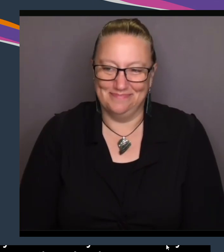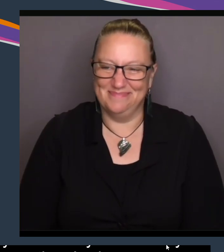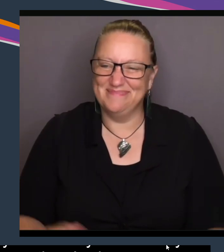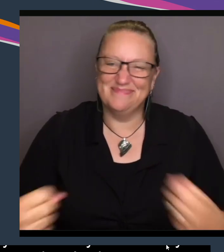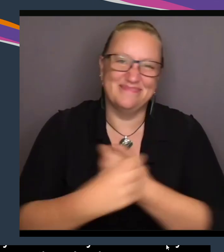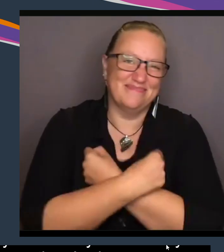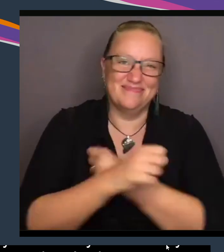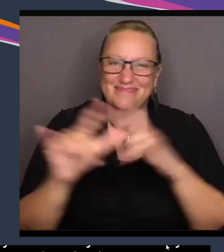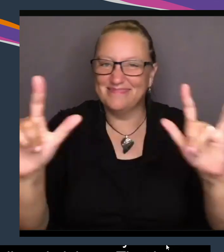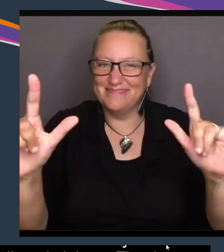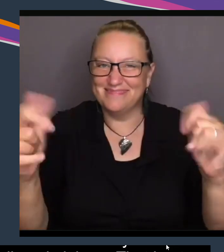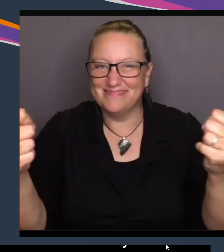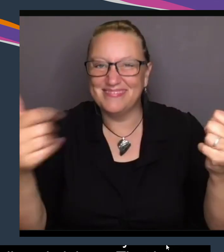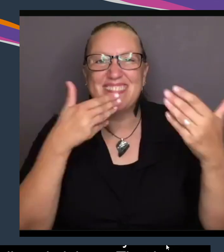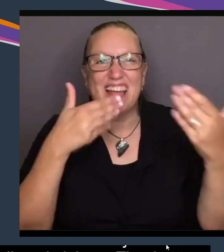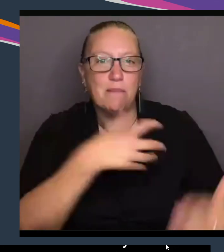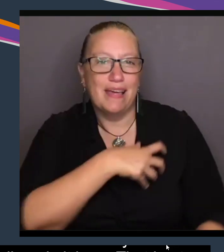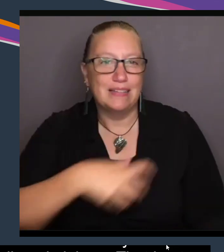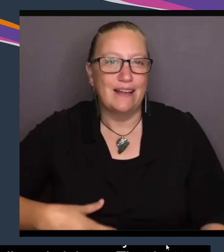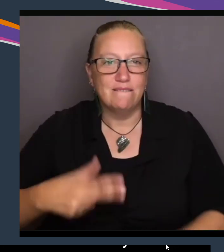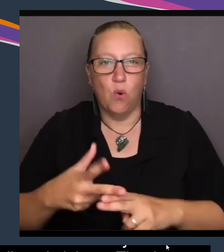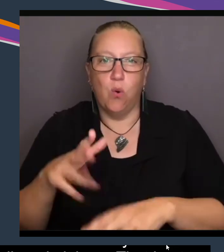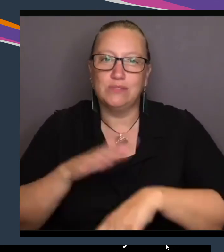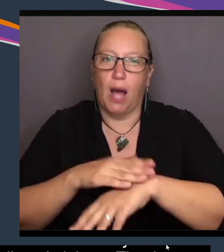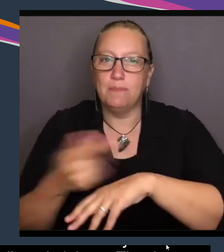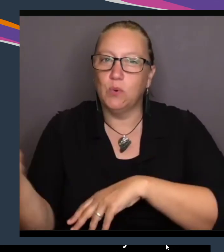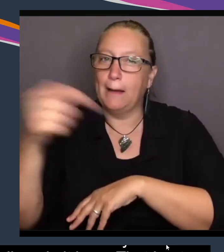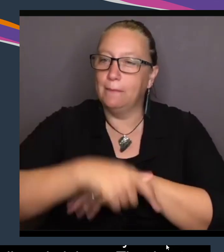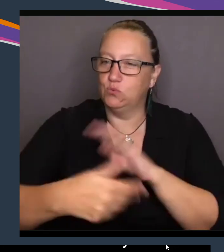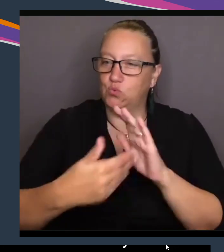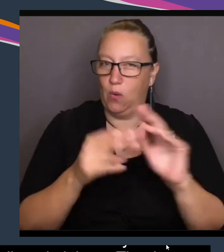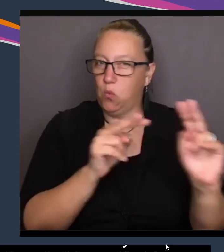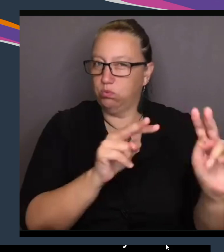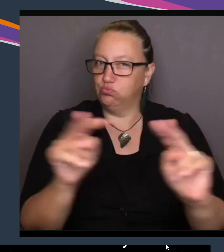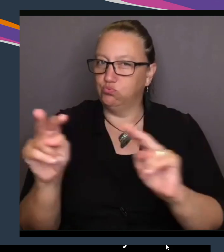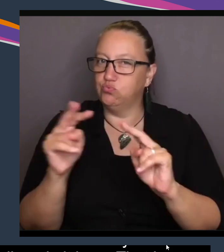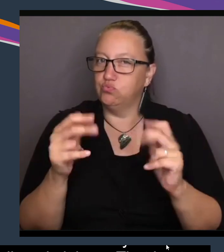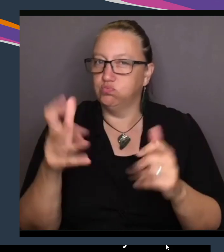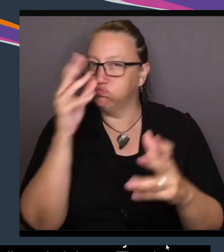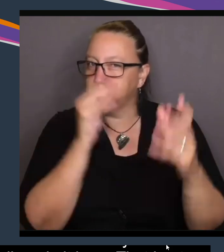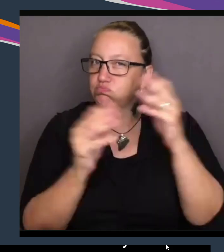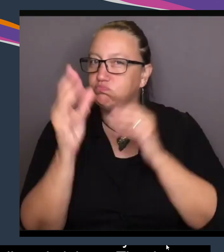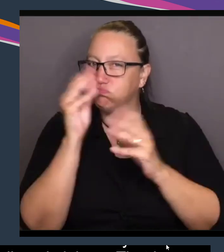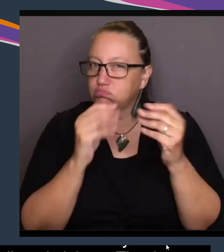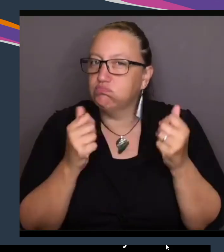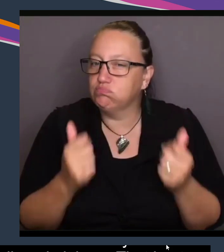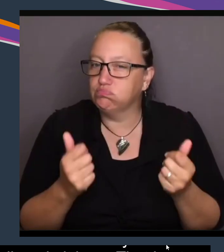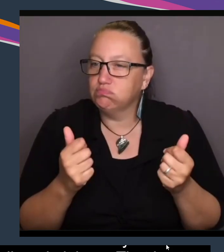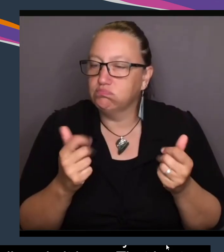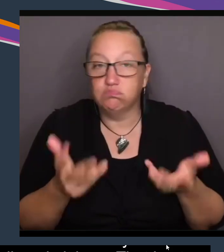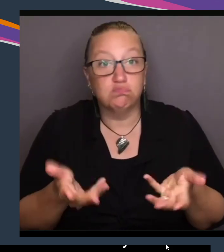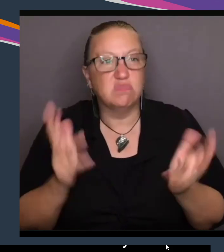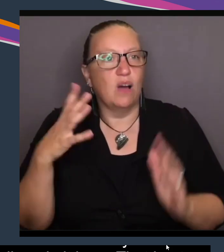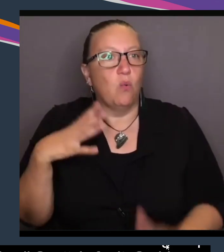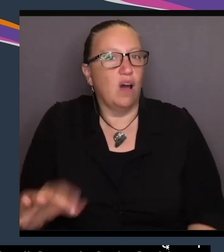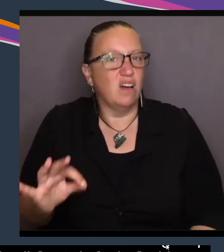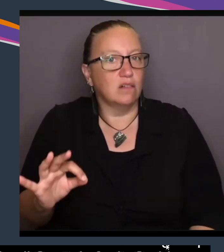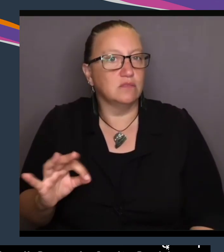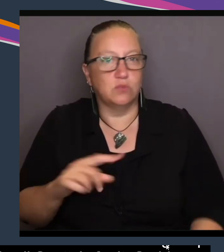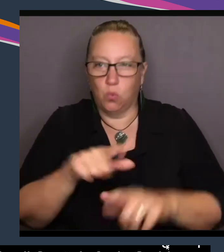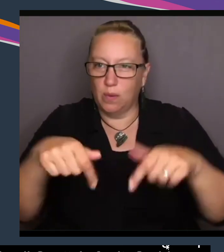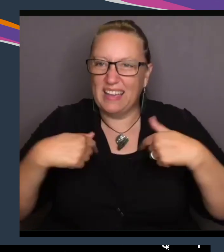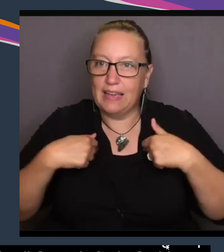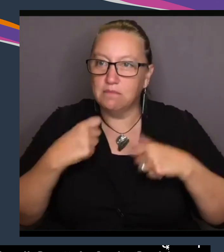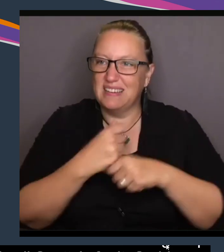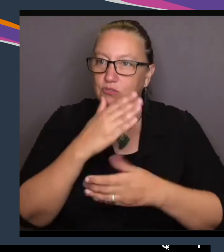you. Thank you, Minister, for putting time out of your busy day. And let's make sure everybody in this country